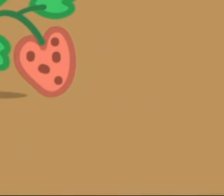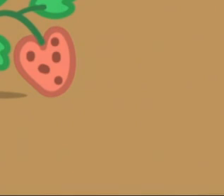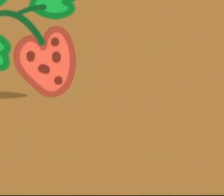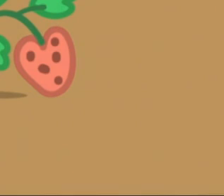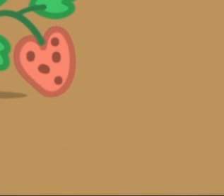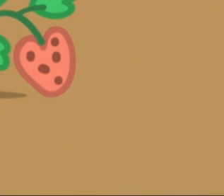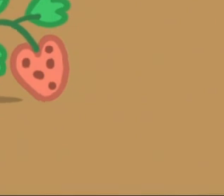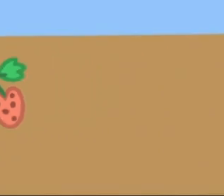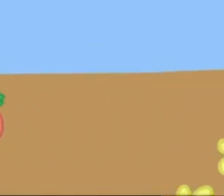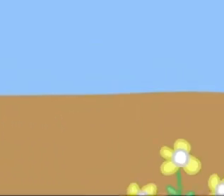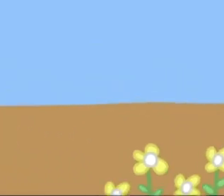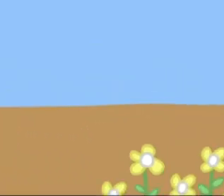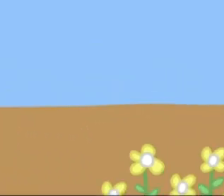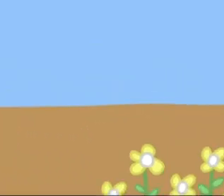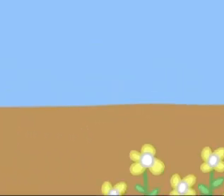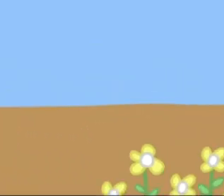Strawberries.